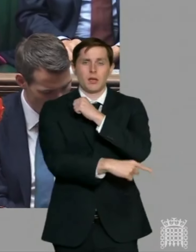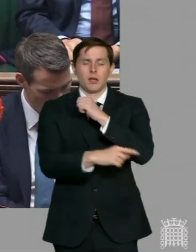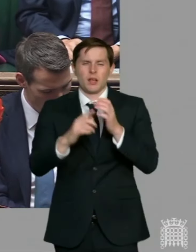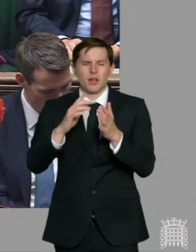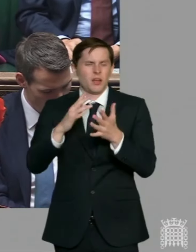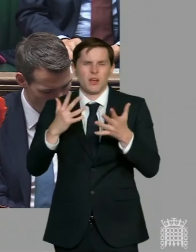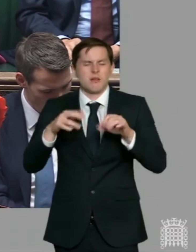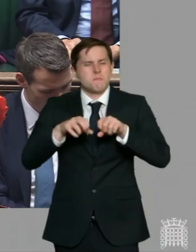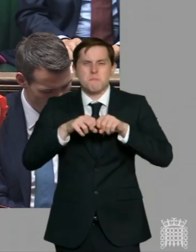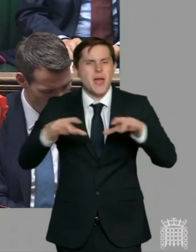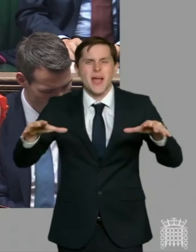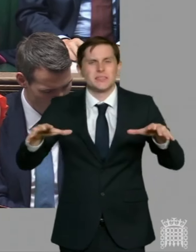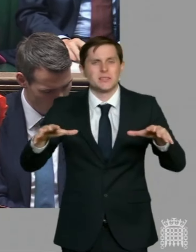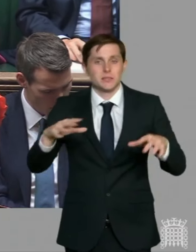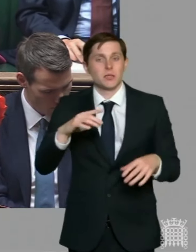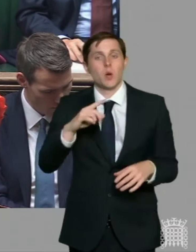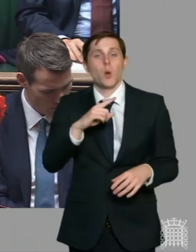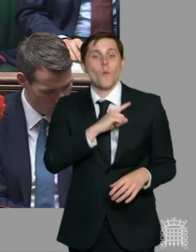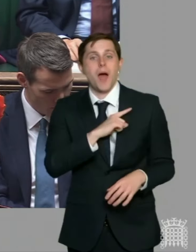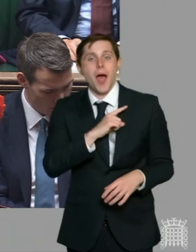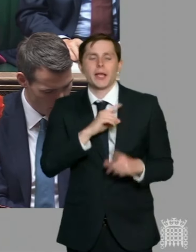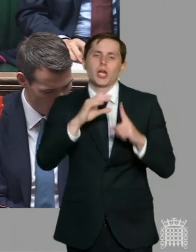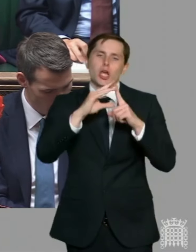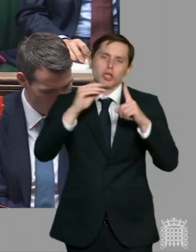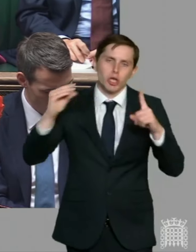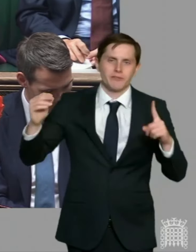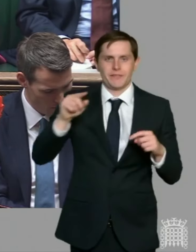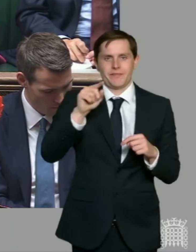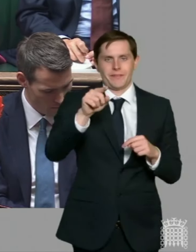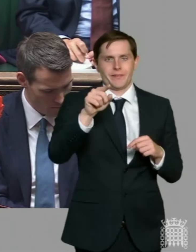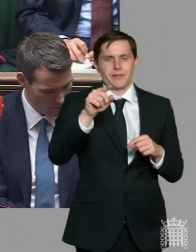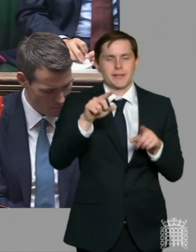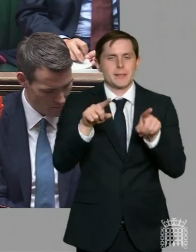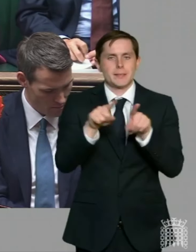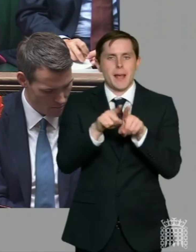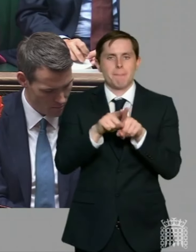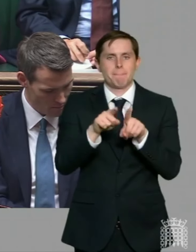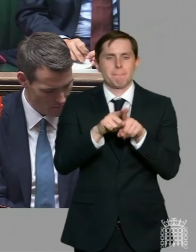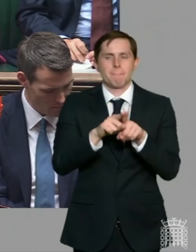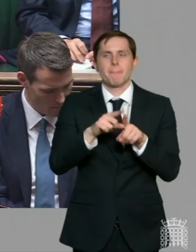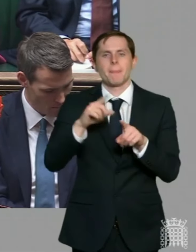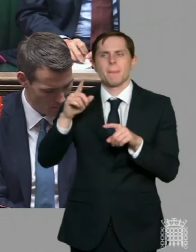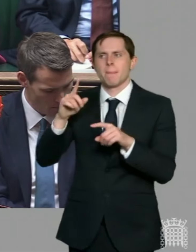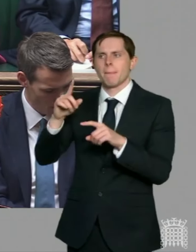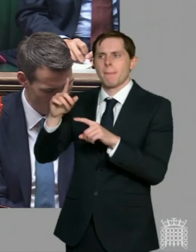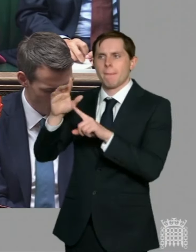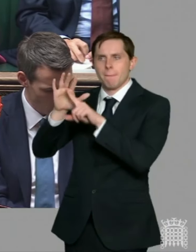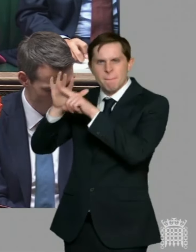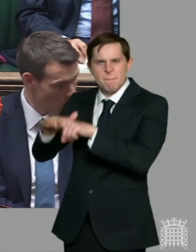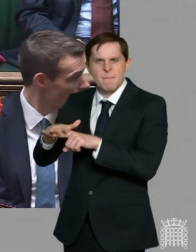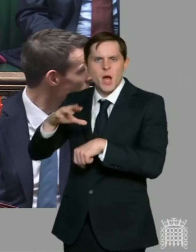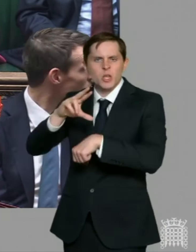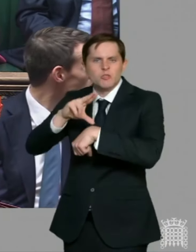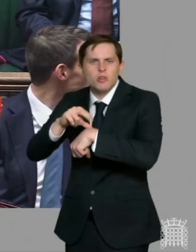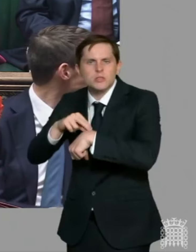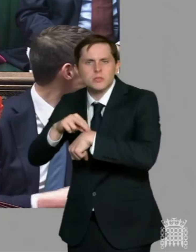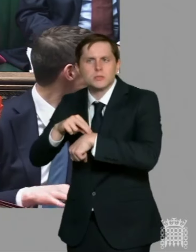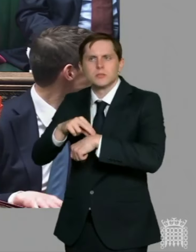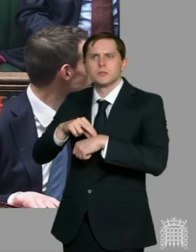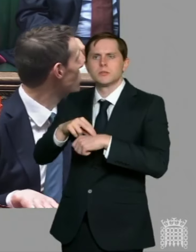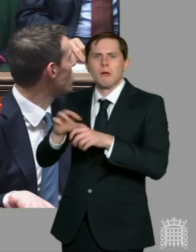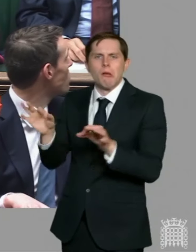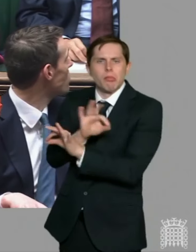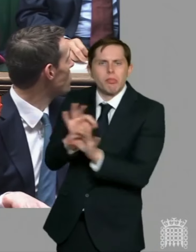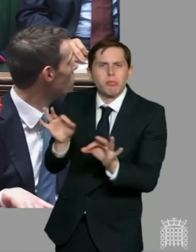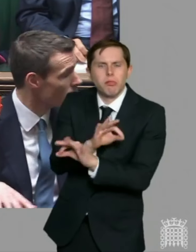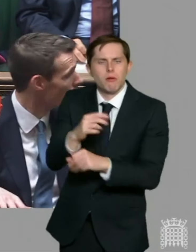and then they doctored the books. She keeps speaking about the Tories' record on housing, but I'll remind her again.